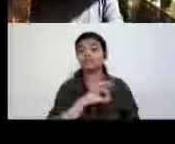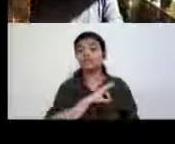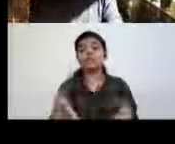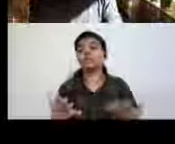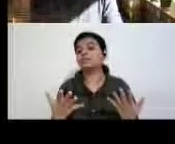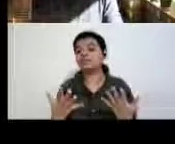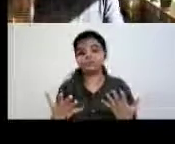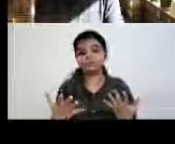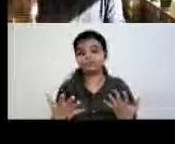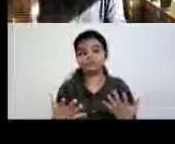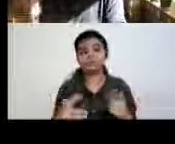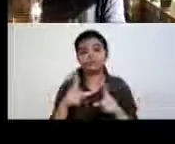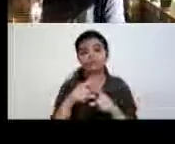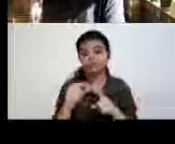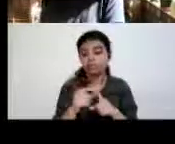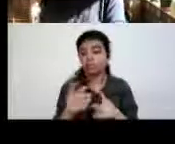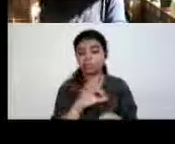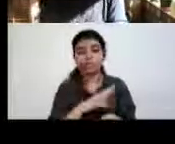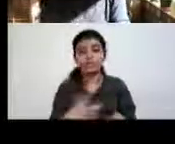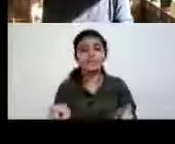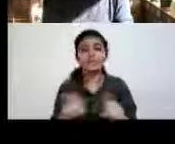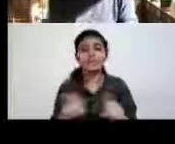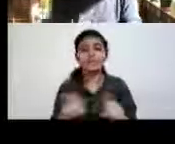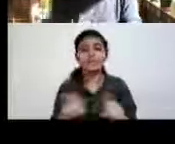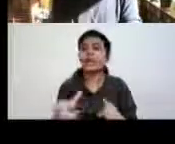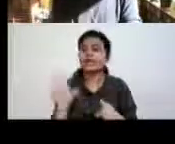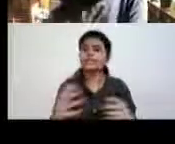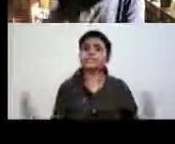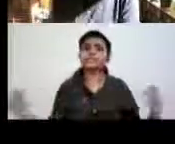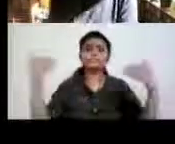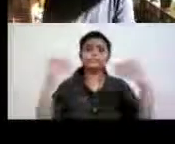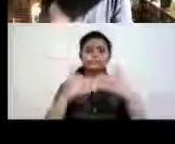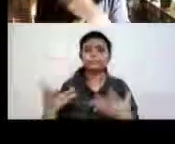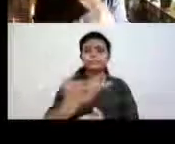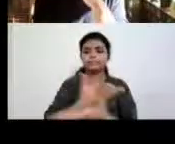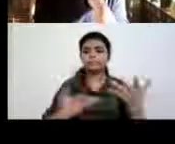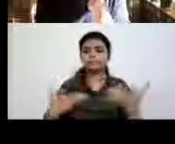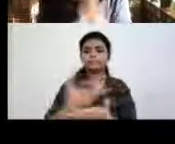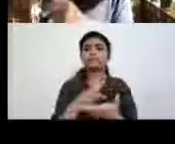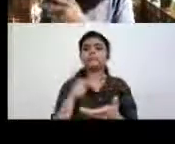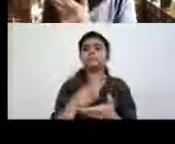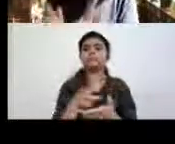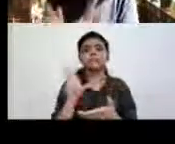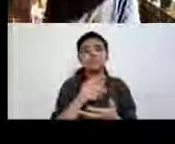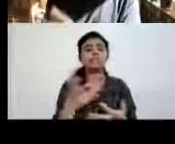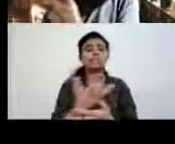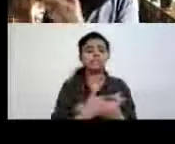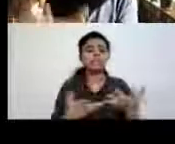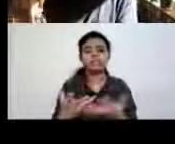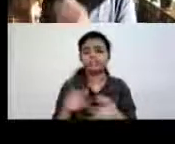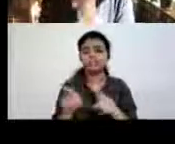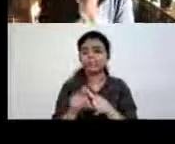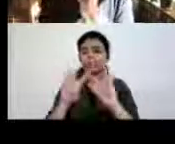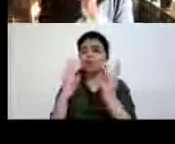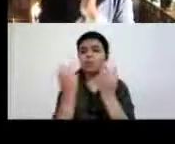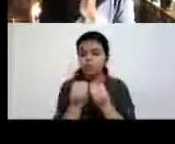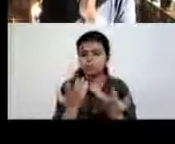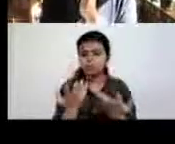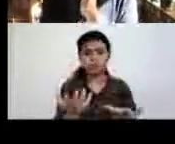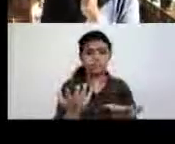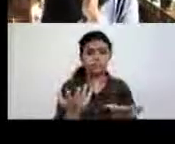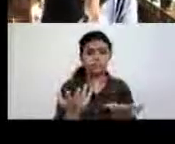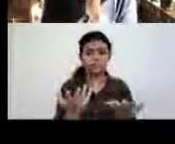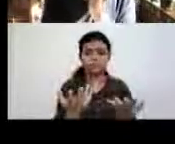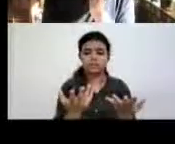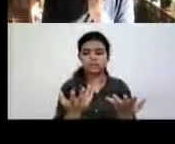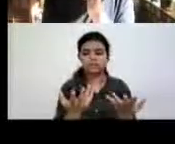do, we have to meet again, and we have to discuss again in a workshop phase where